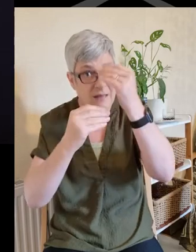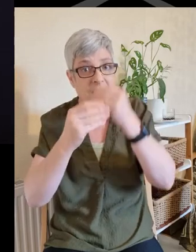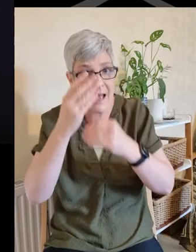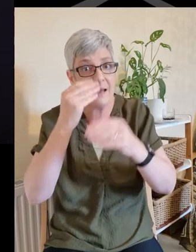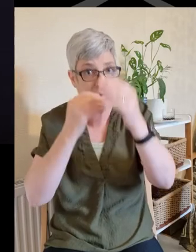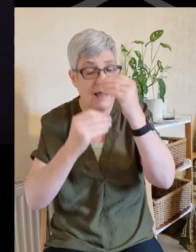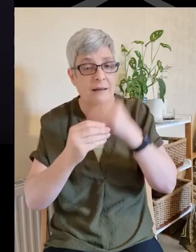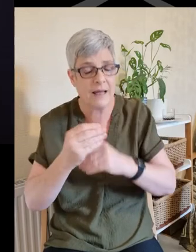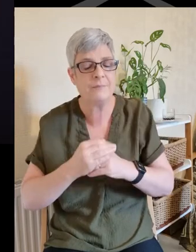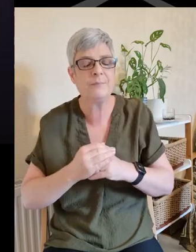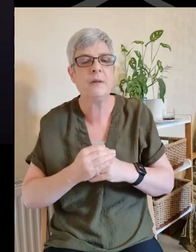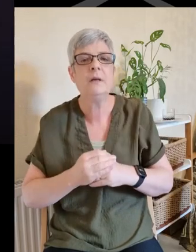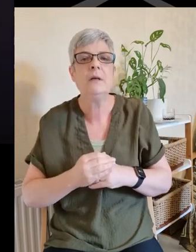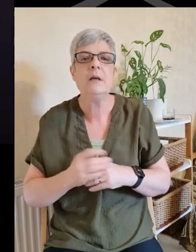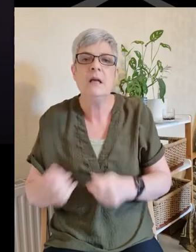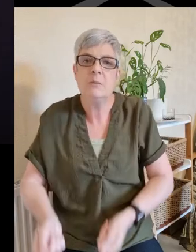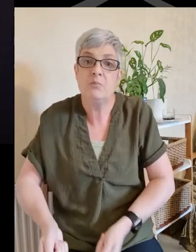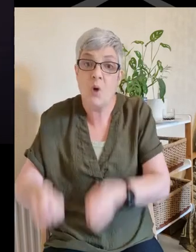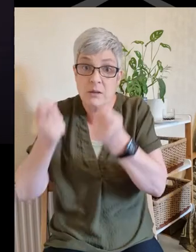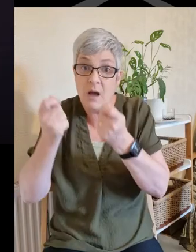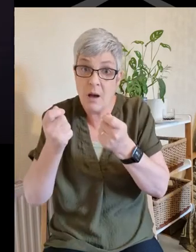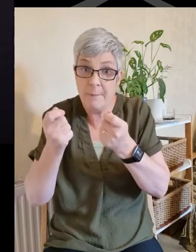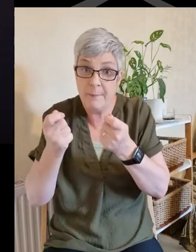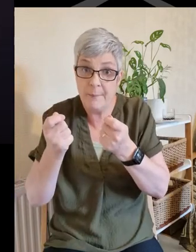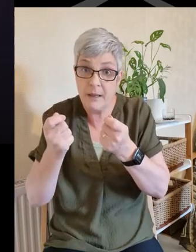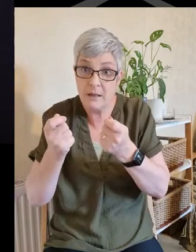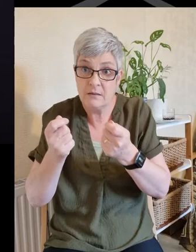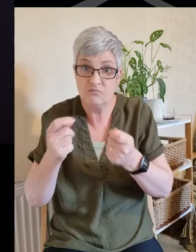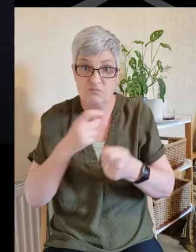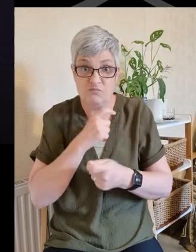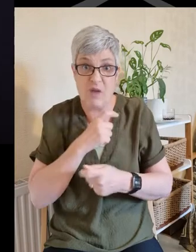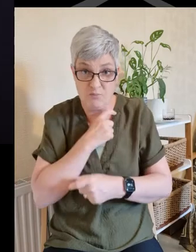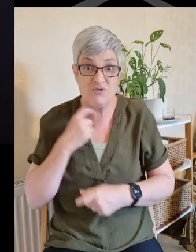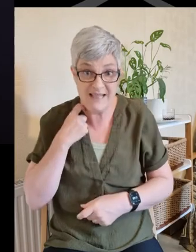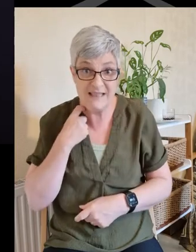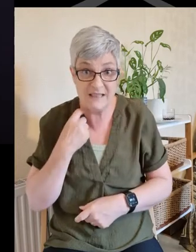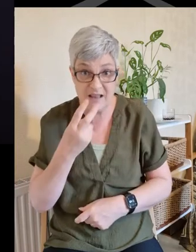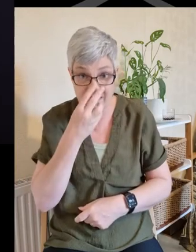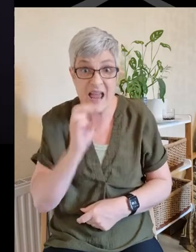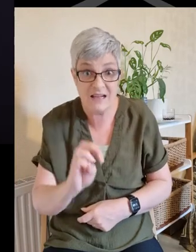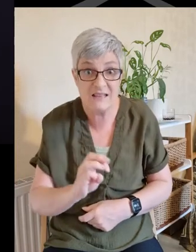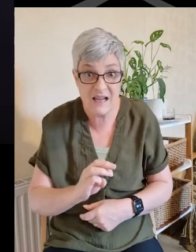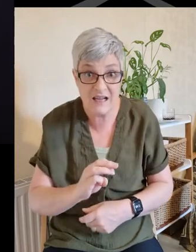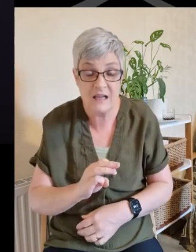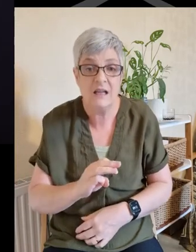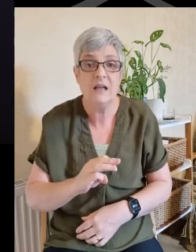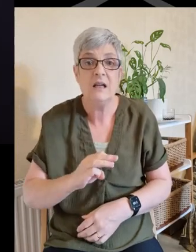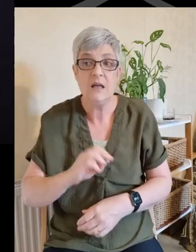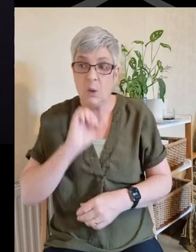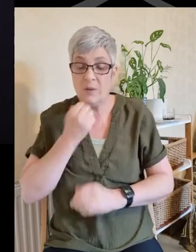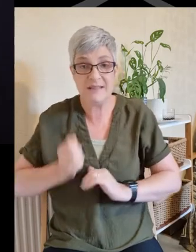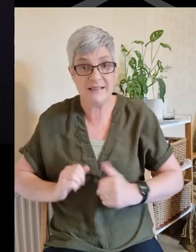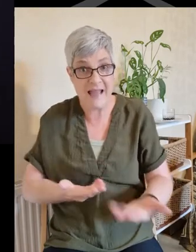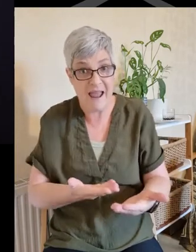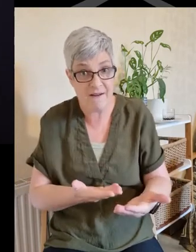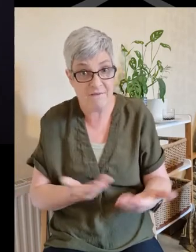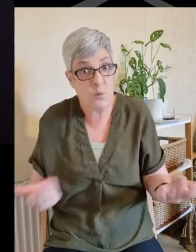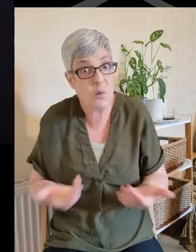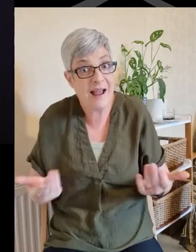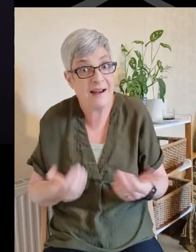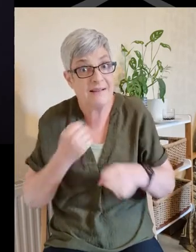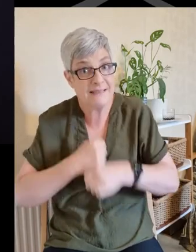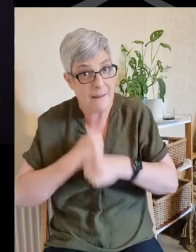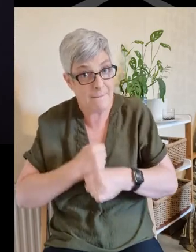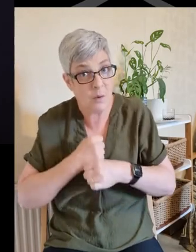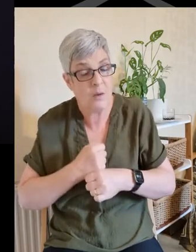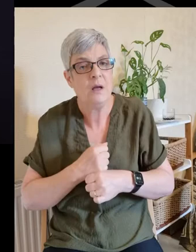be someone who was earmarked to become a priest at the age of 30. He was going to serve in the temple, and the temple was probably the be-all and